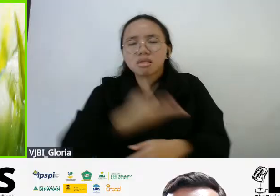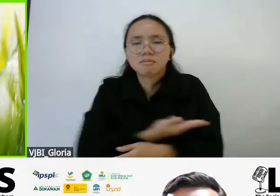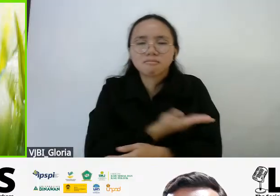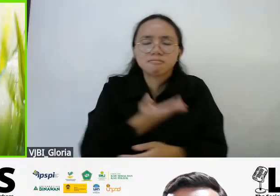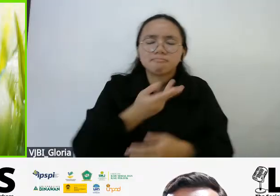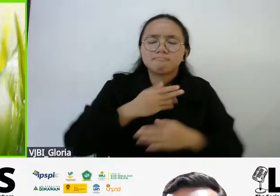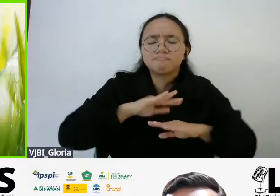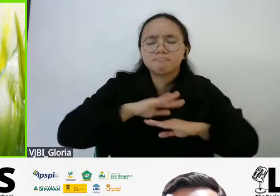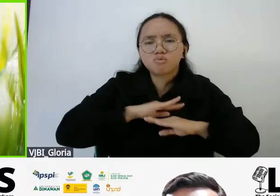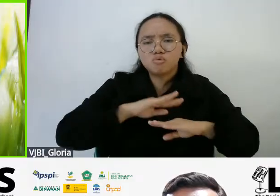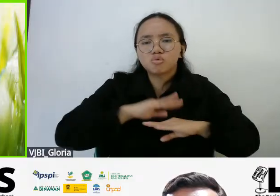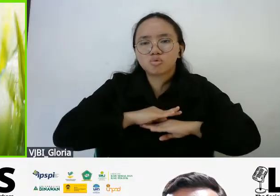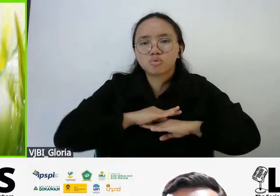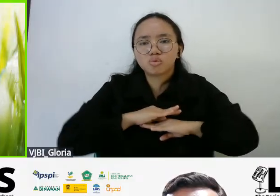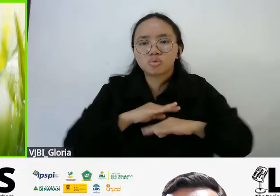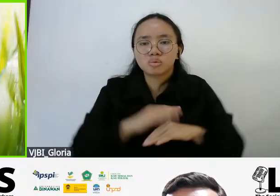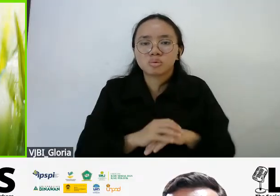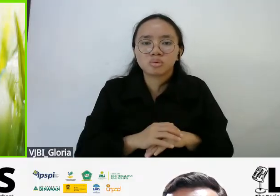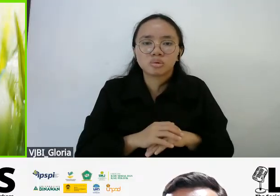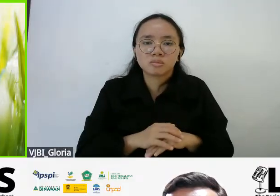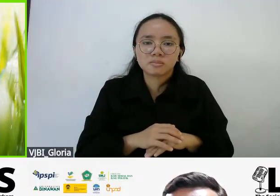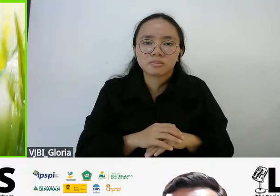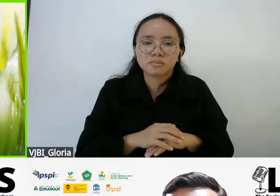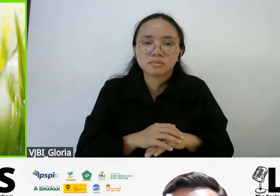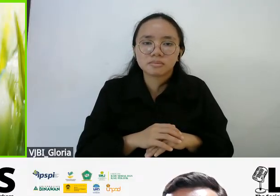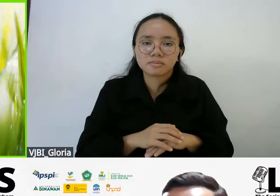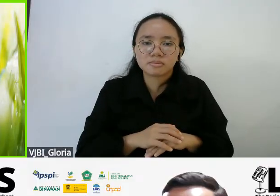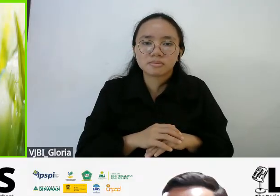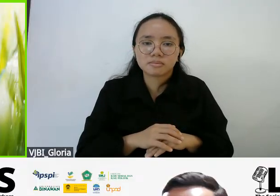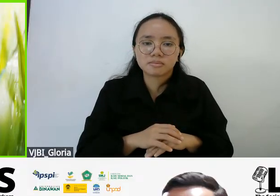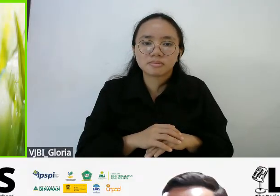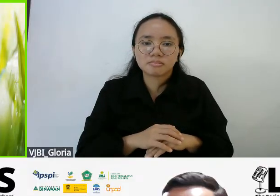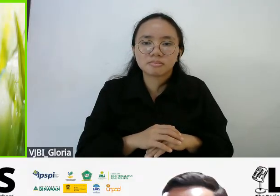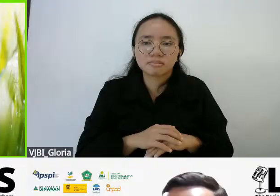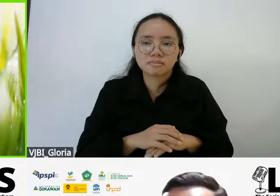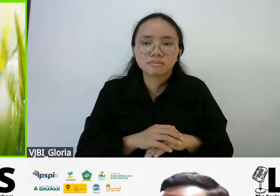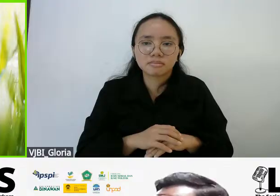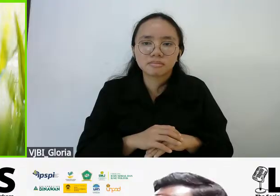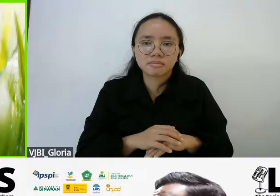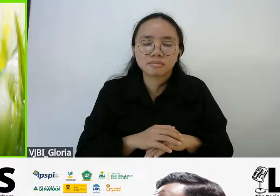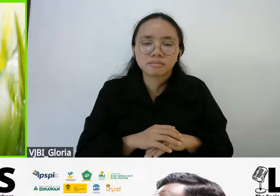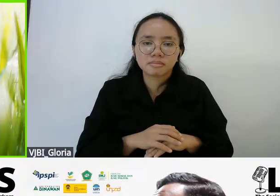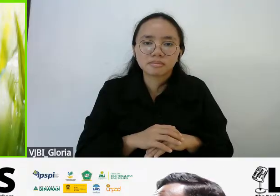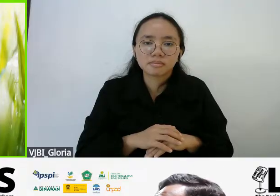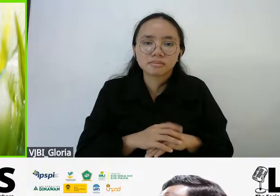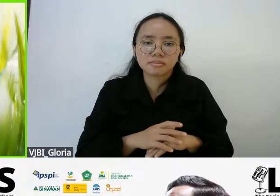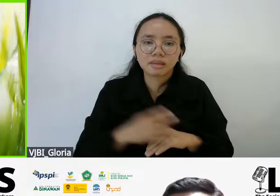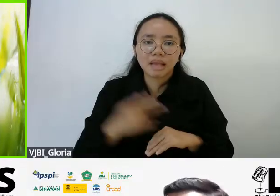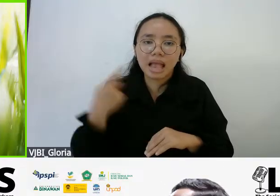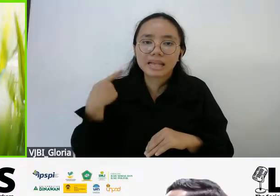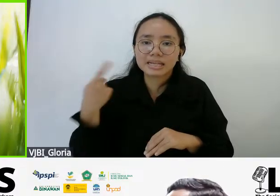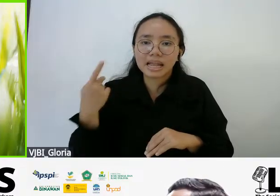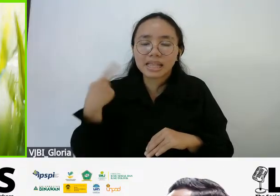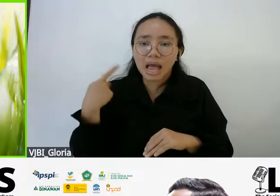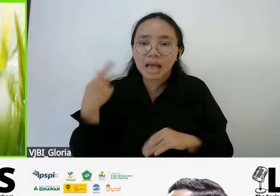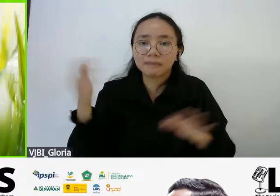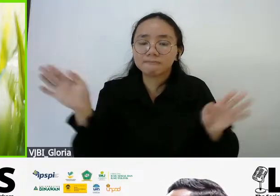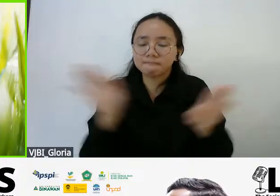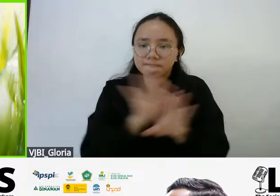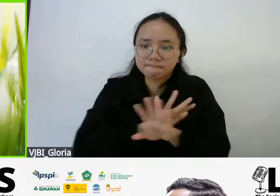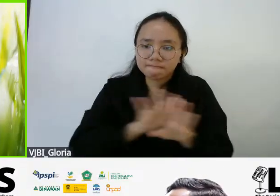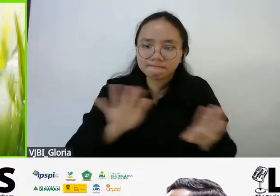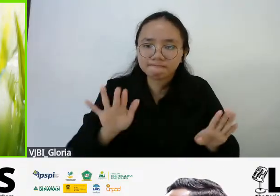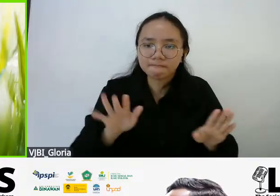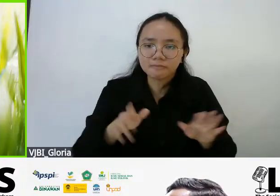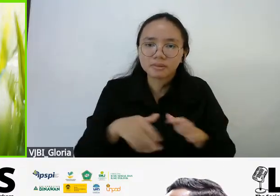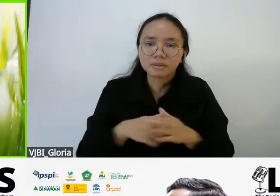that we are not going to solve the problem of homelessness unless we address the fact that